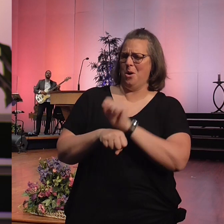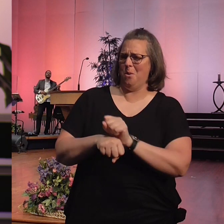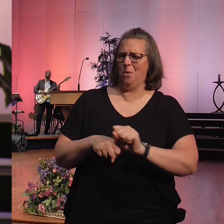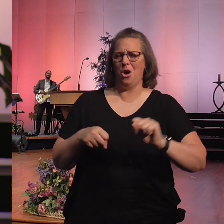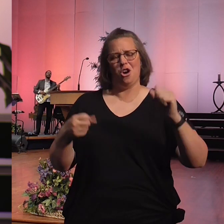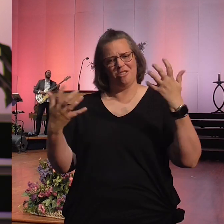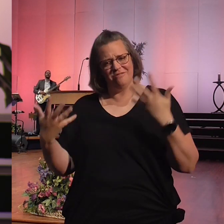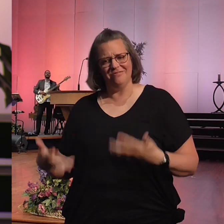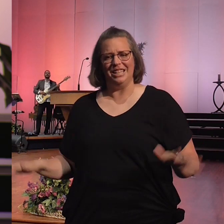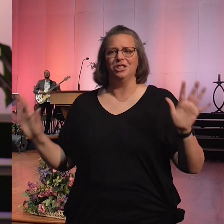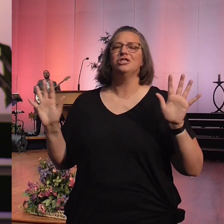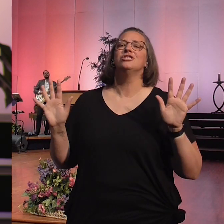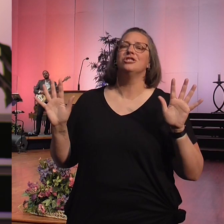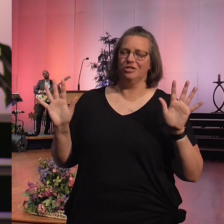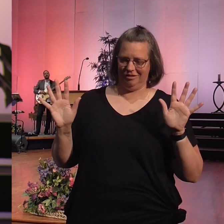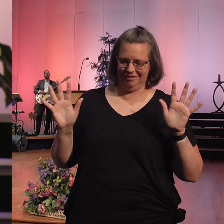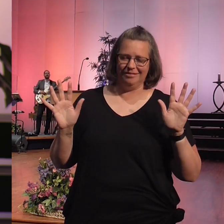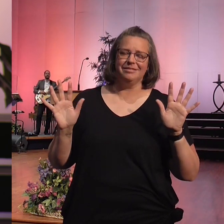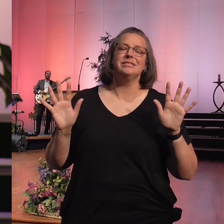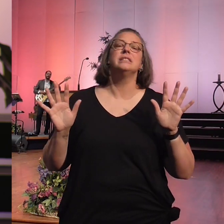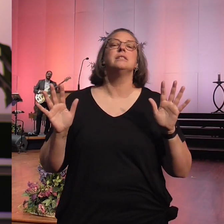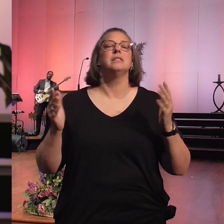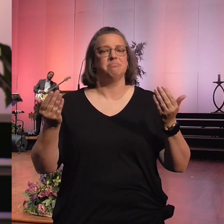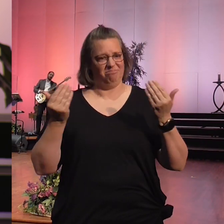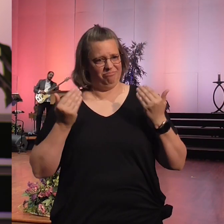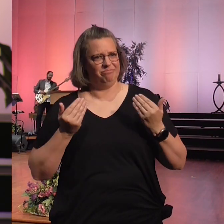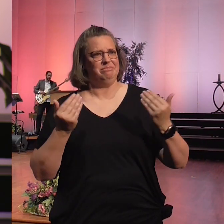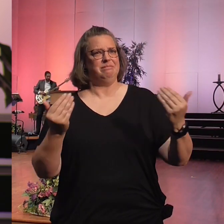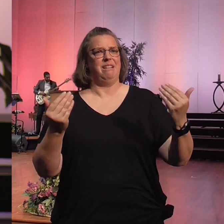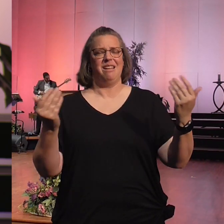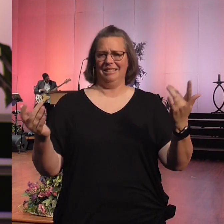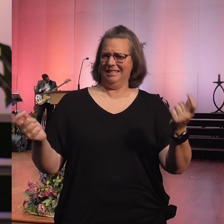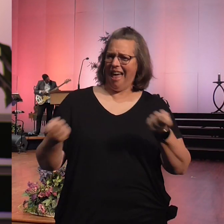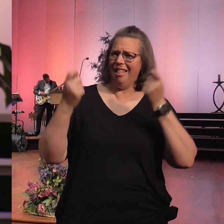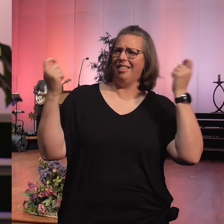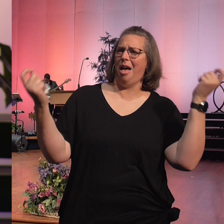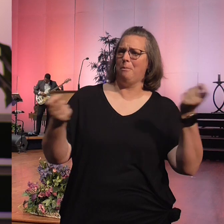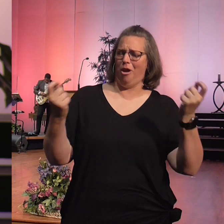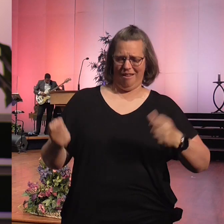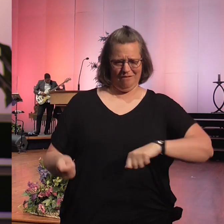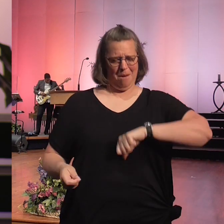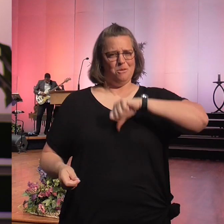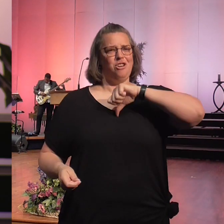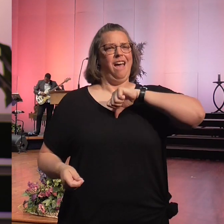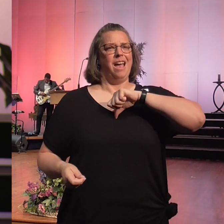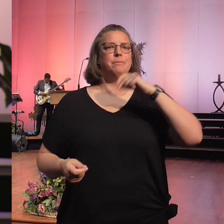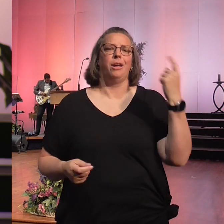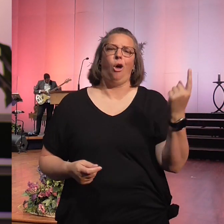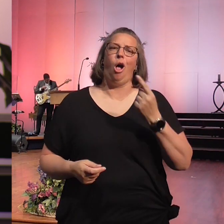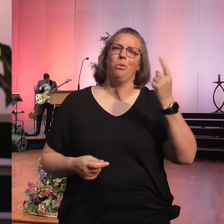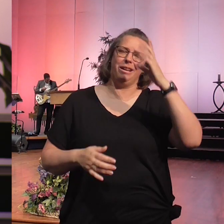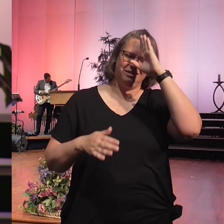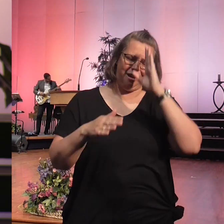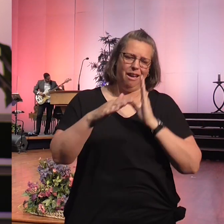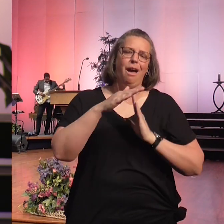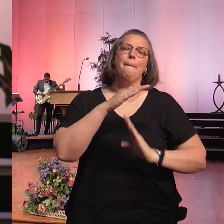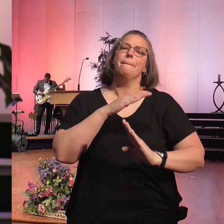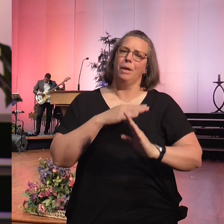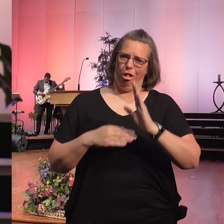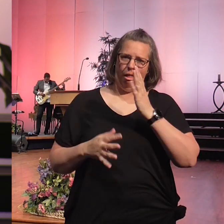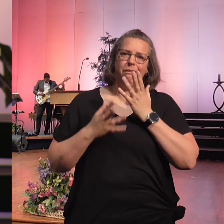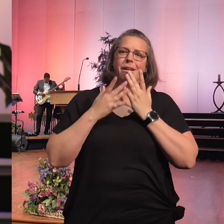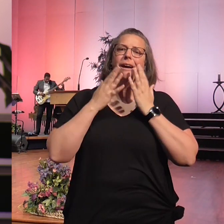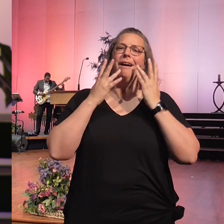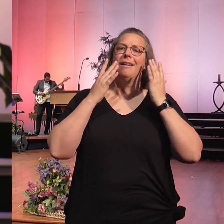is realized, let yourself feel the pride, but always stay humble and